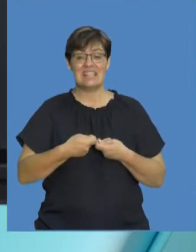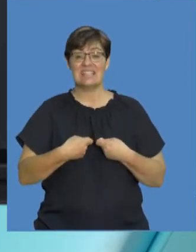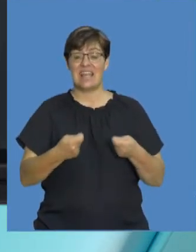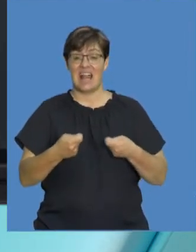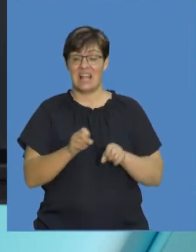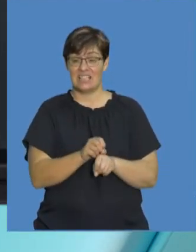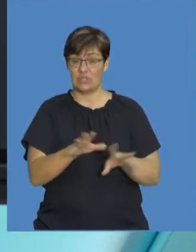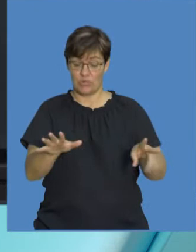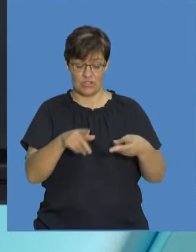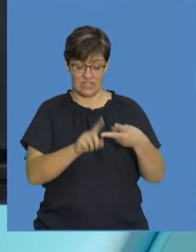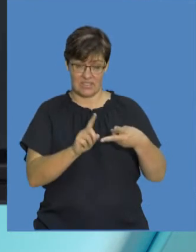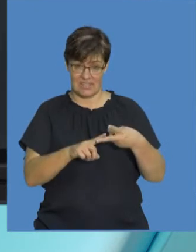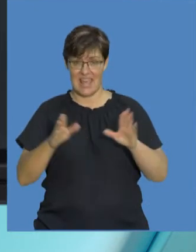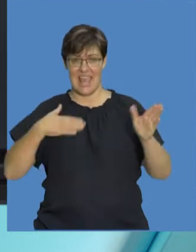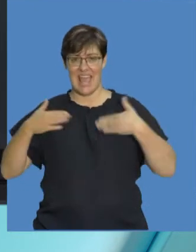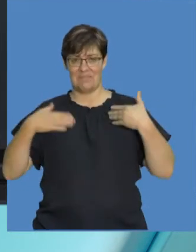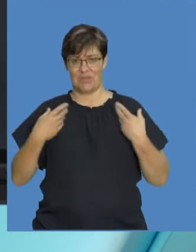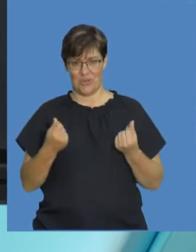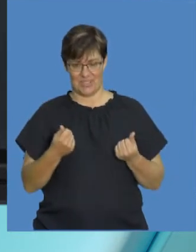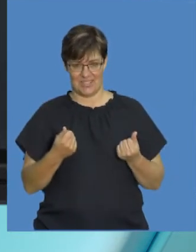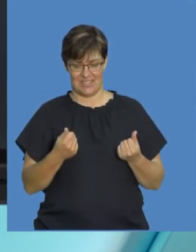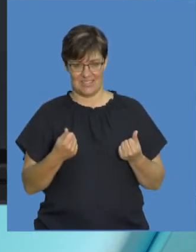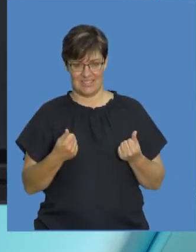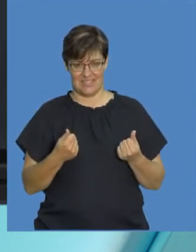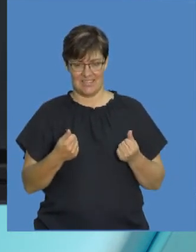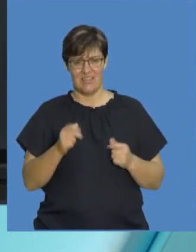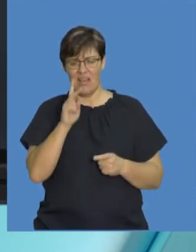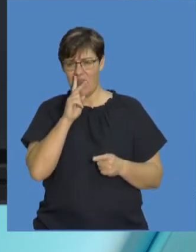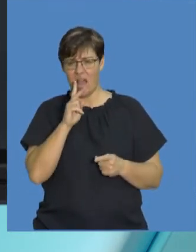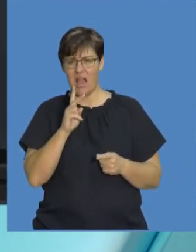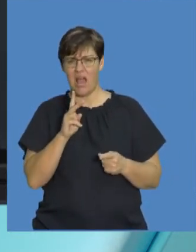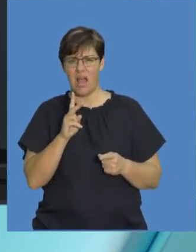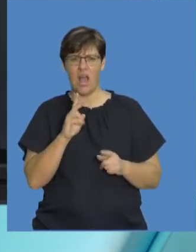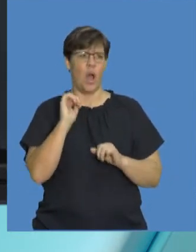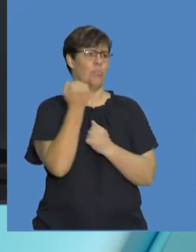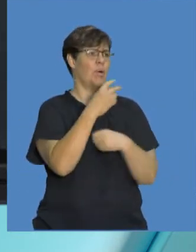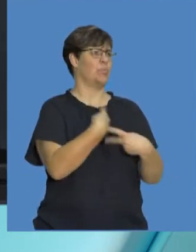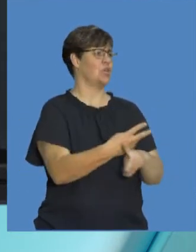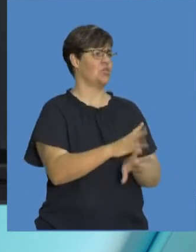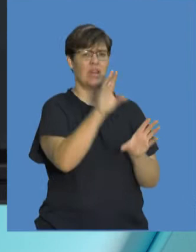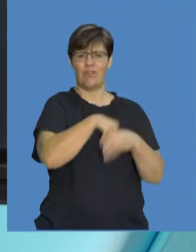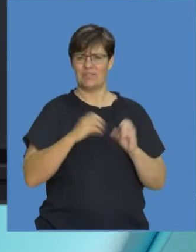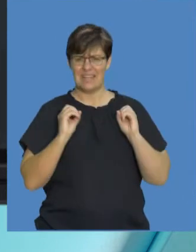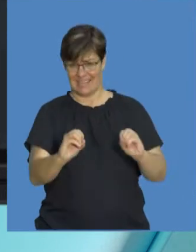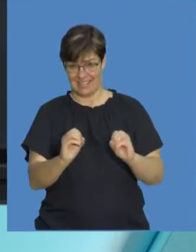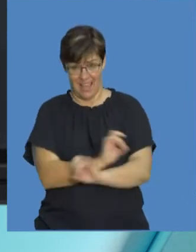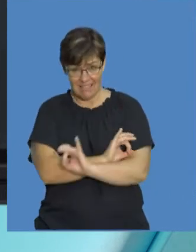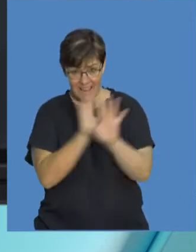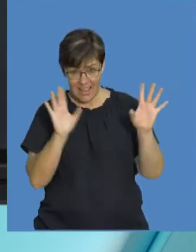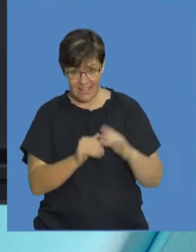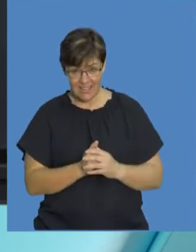they? Selling and distribution and admin cost. Notice, nothing to do with